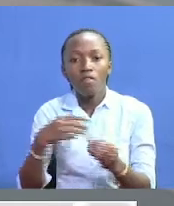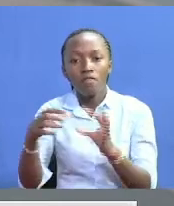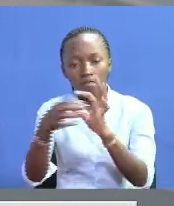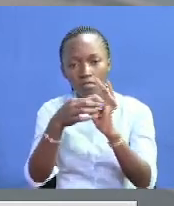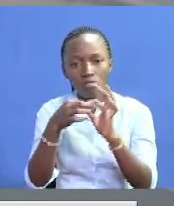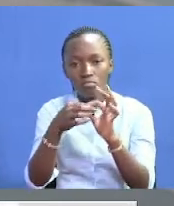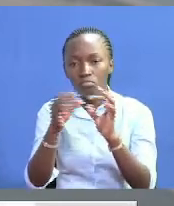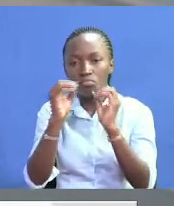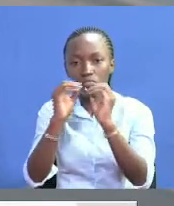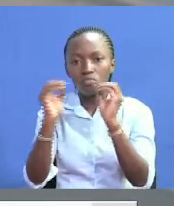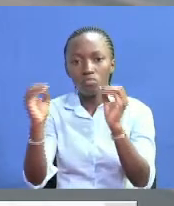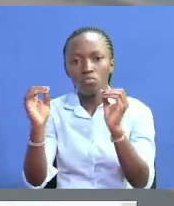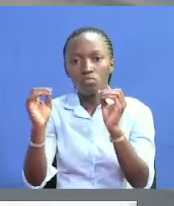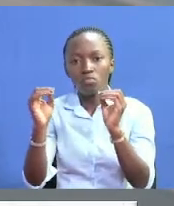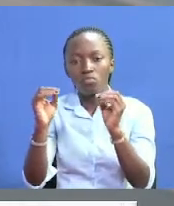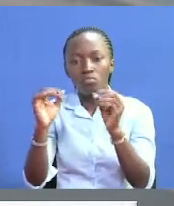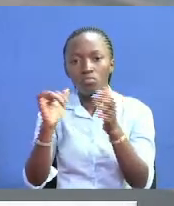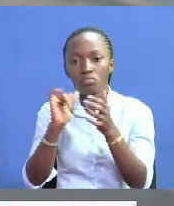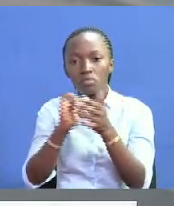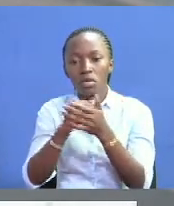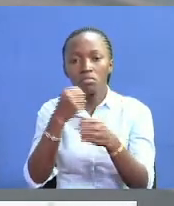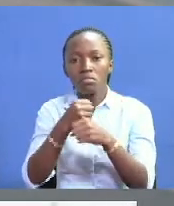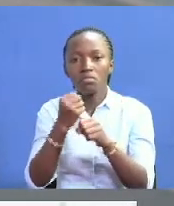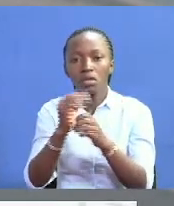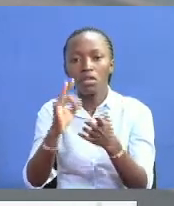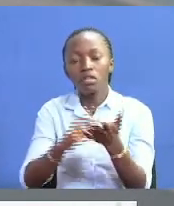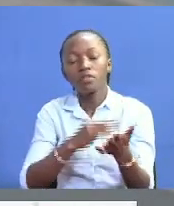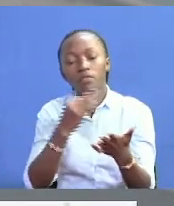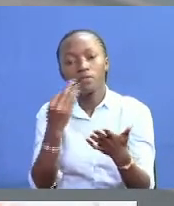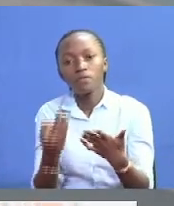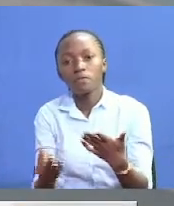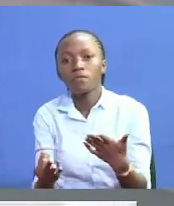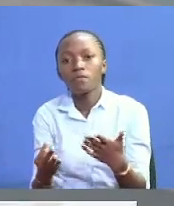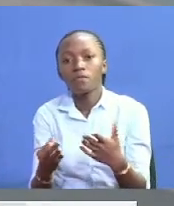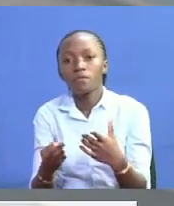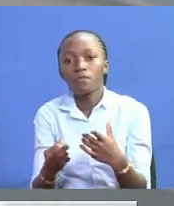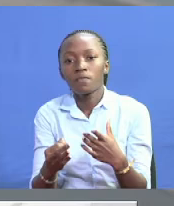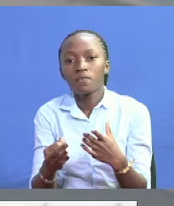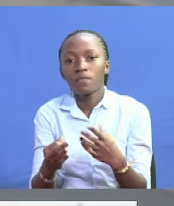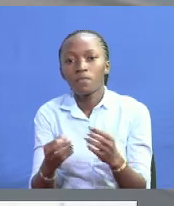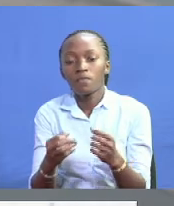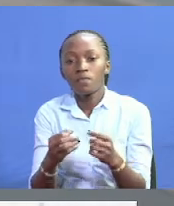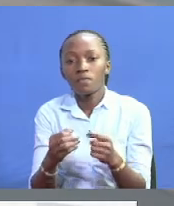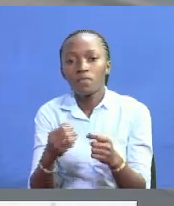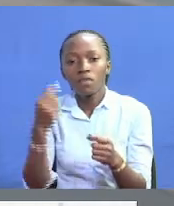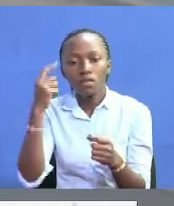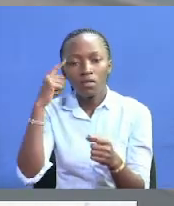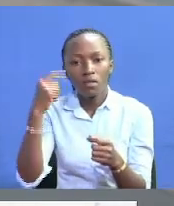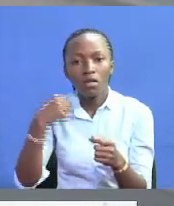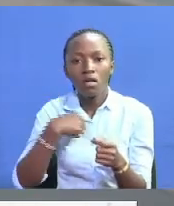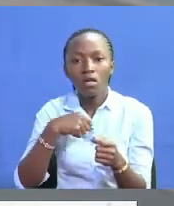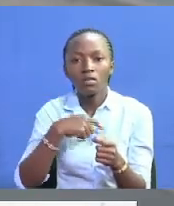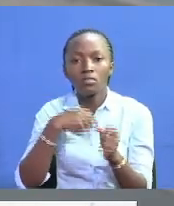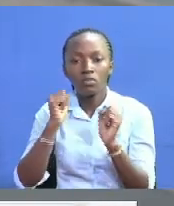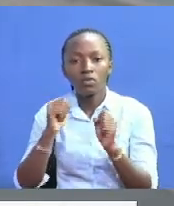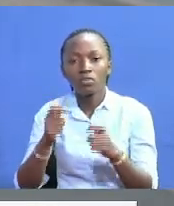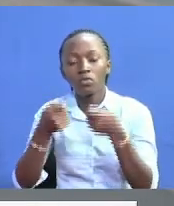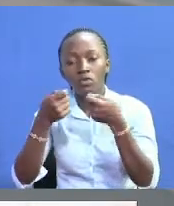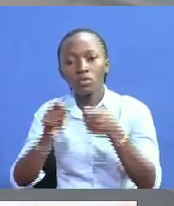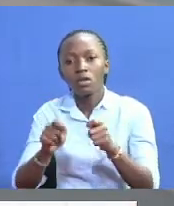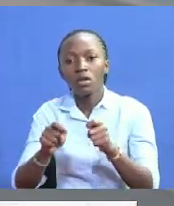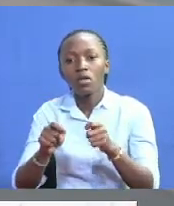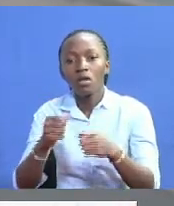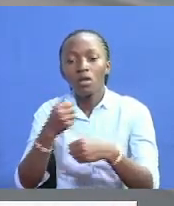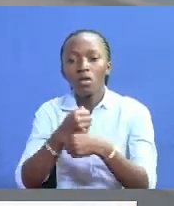have made us not make such proposals. And I think it's time also, we as the student leaders, to team up